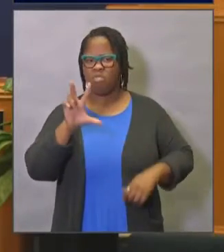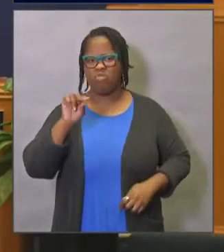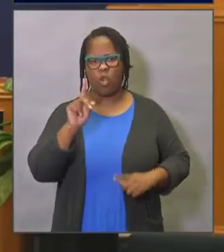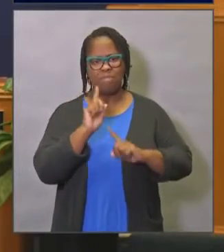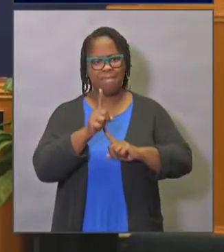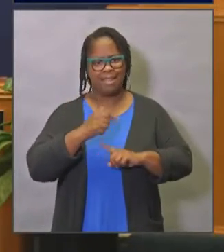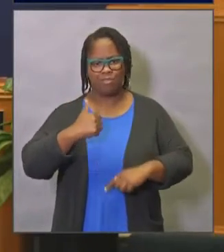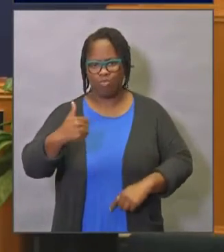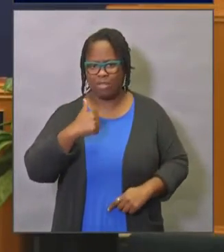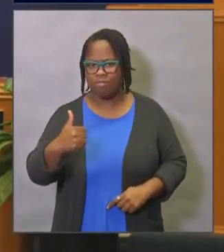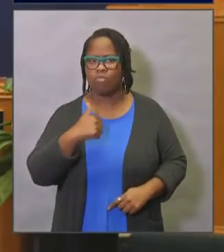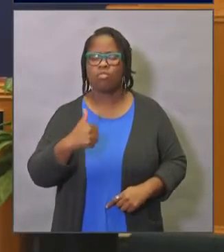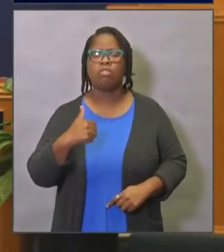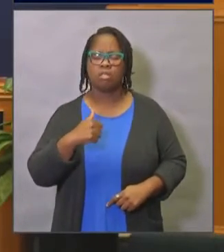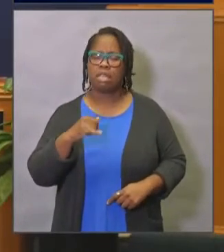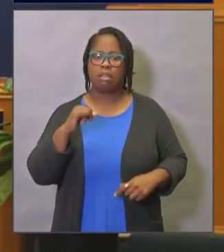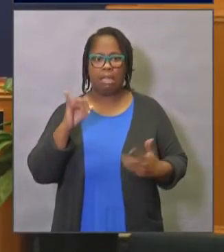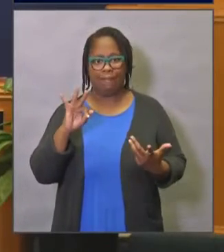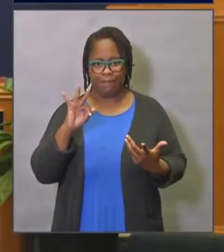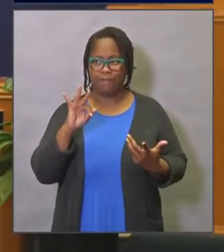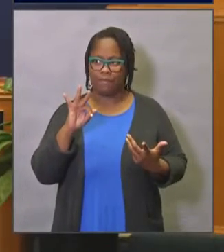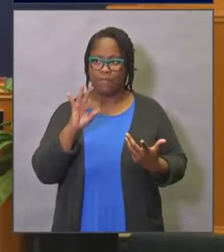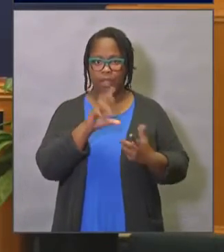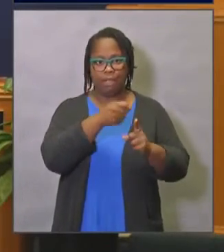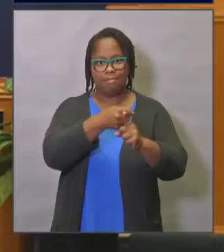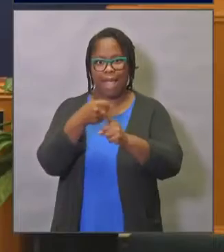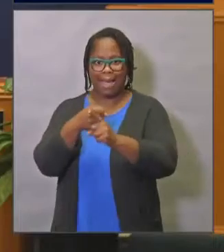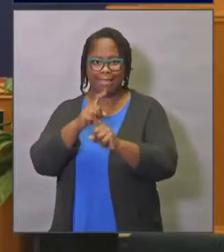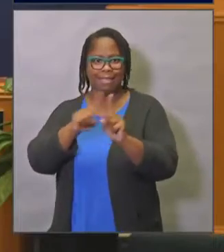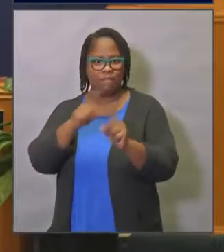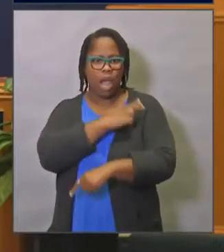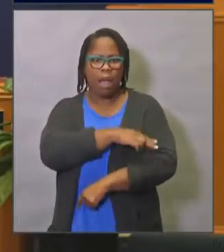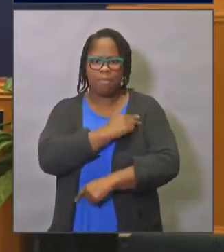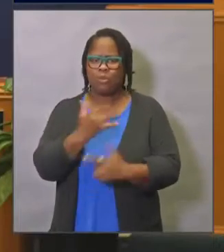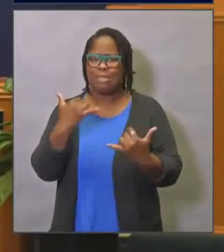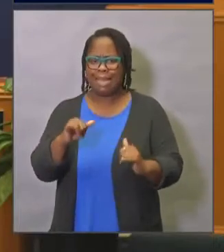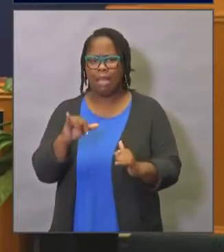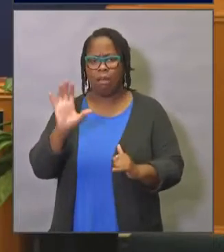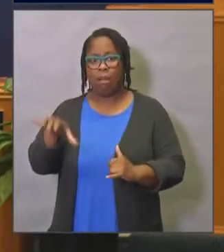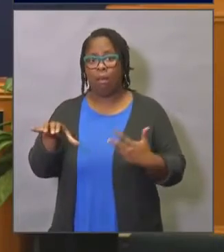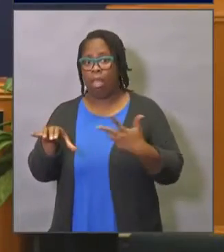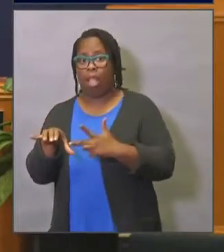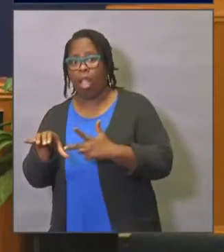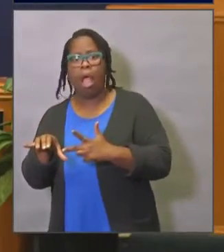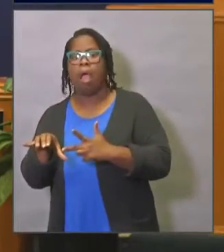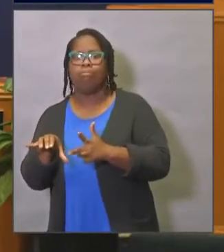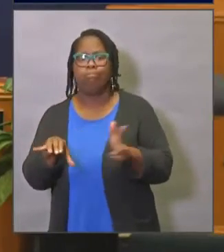minutes, even if it affects different hospitals in the region.